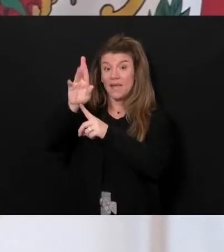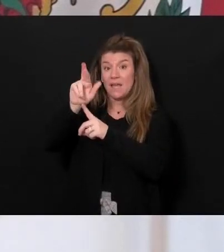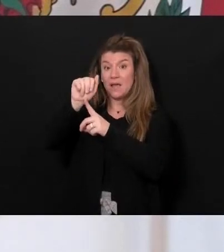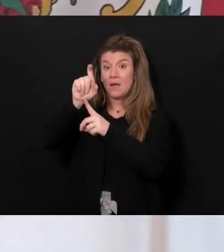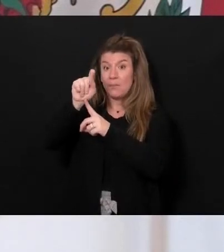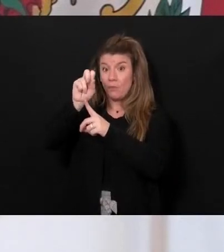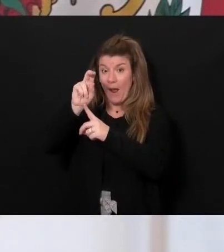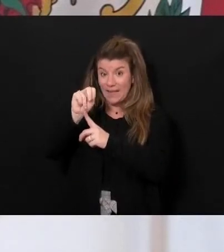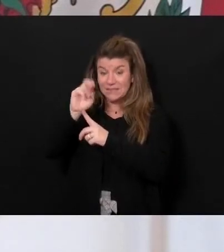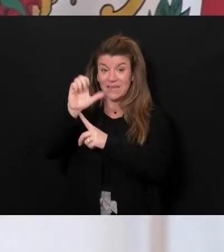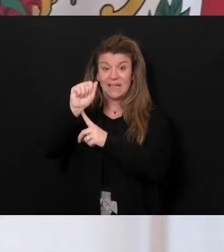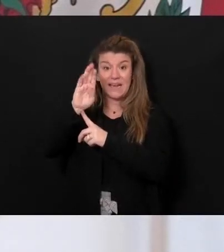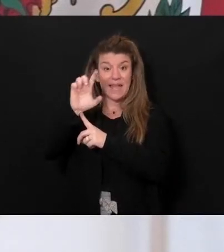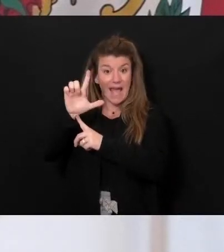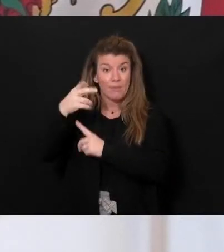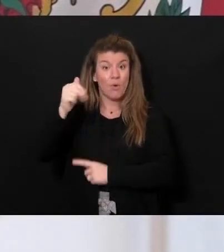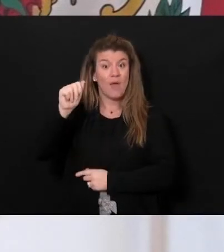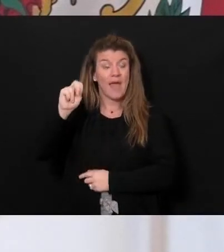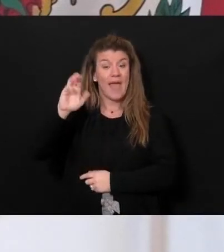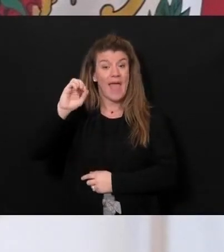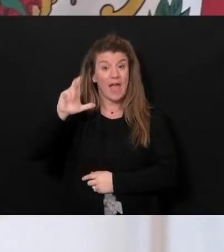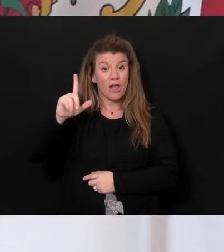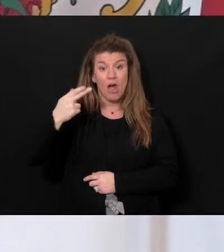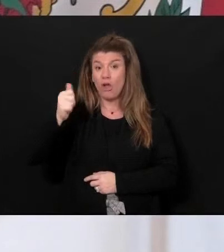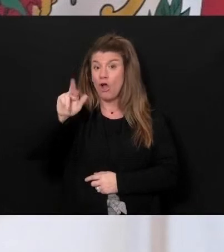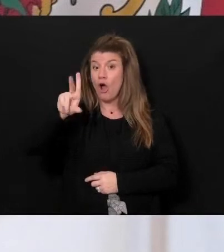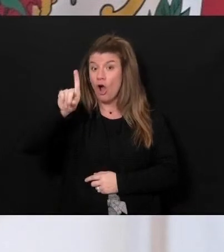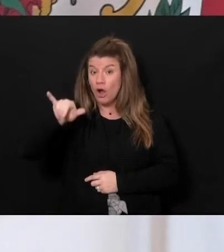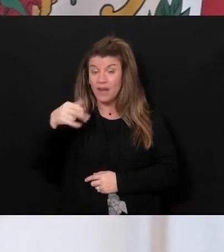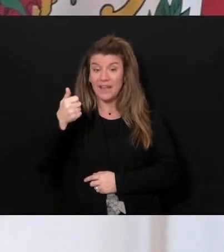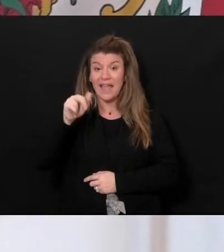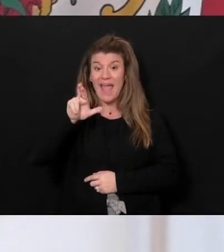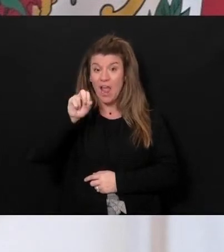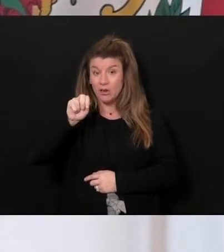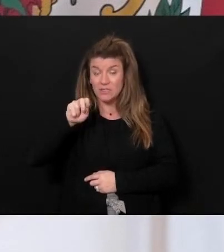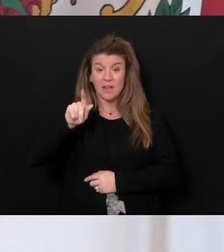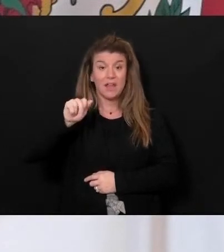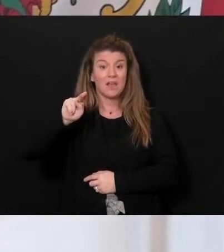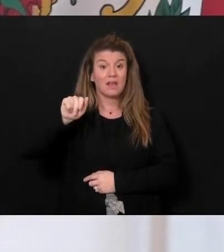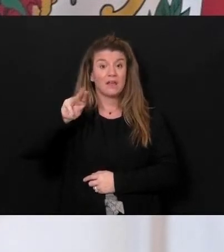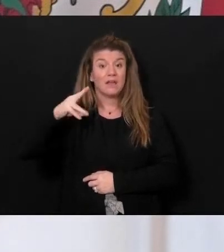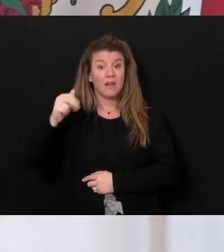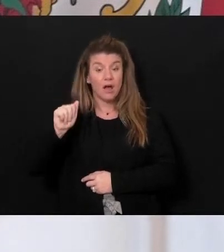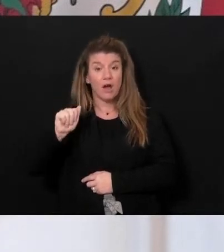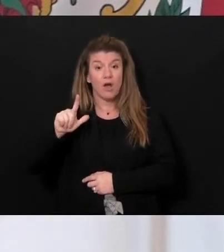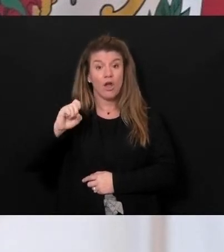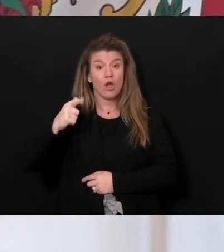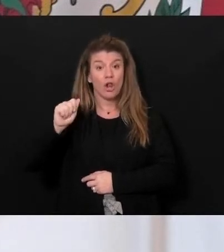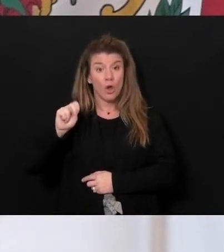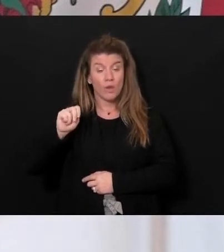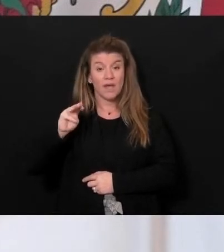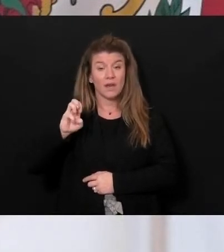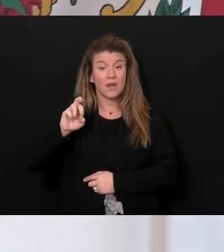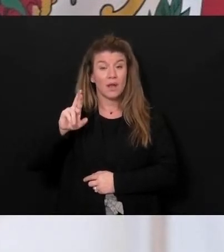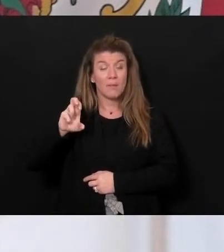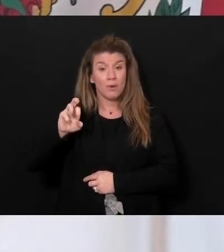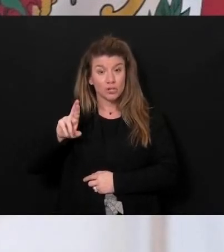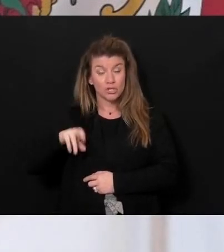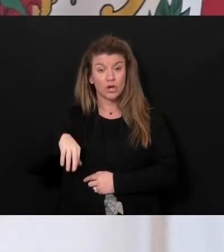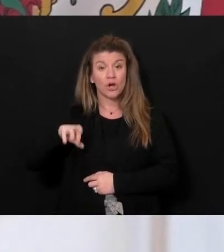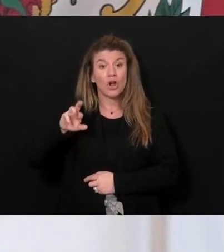Braxton, Cabell, Hancock, Hardy, Harrison, Kanawha, Logan, Mercer, Raleigh, and Wood counties.